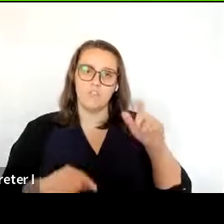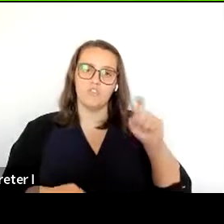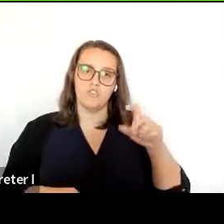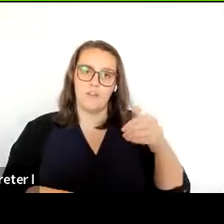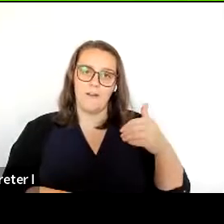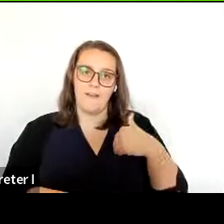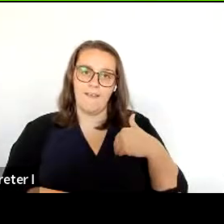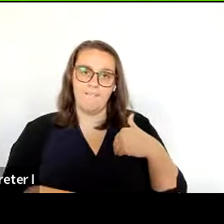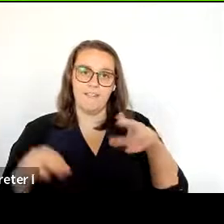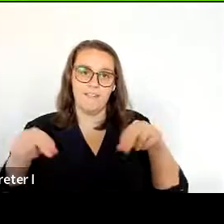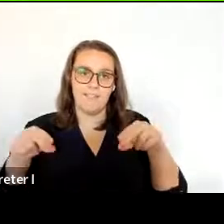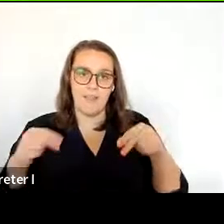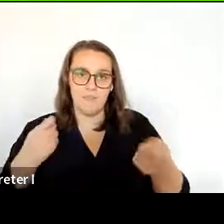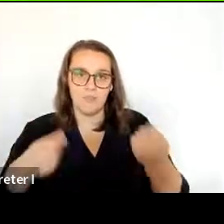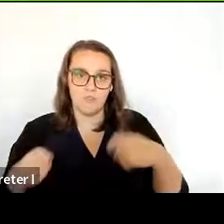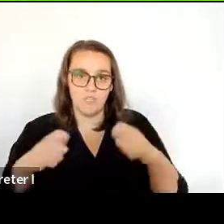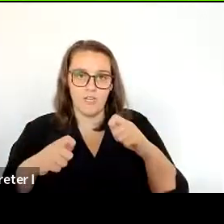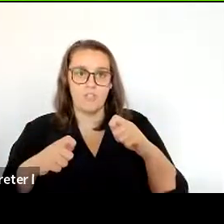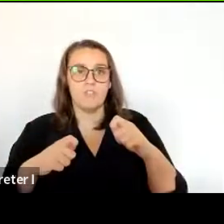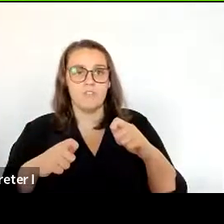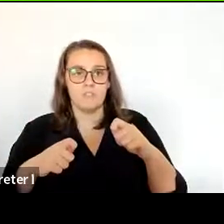station.